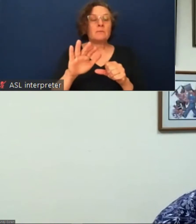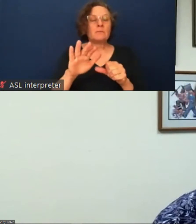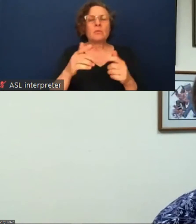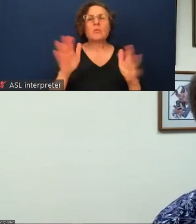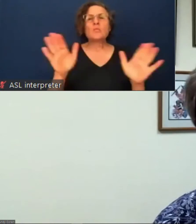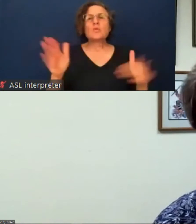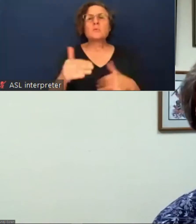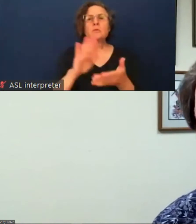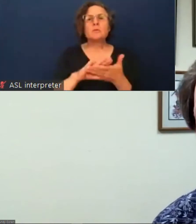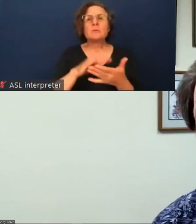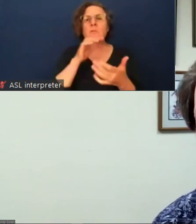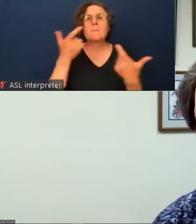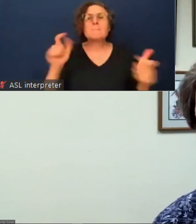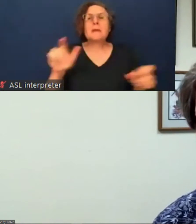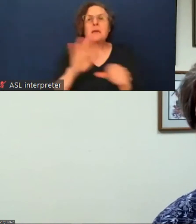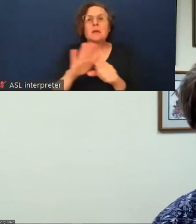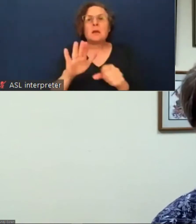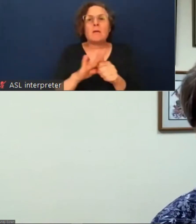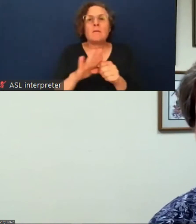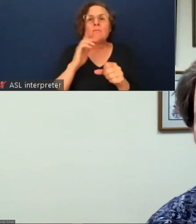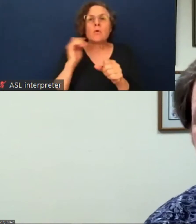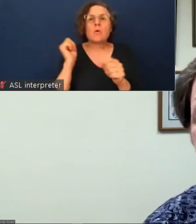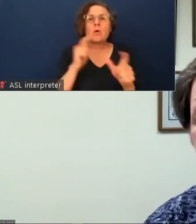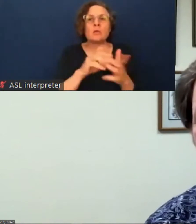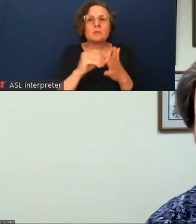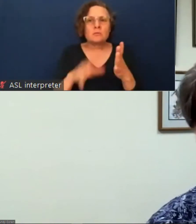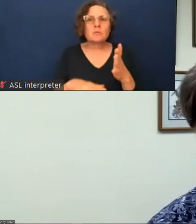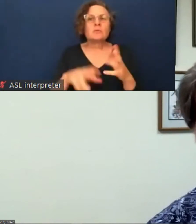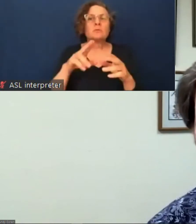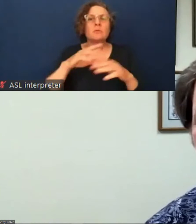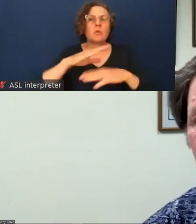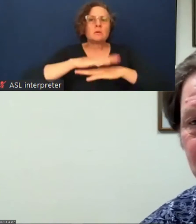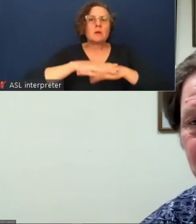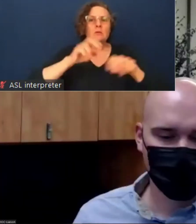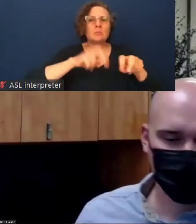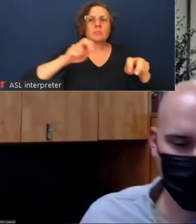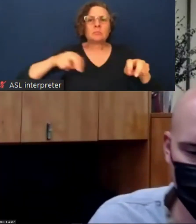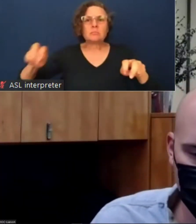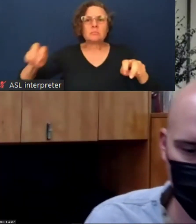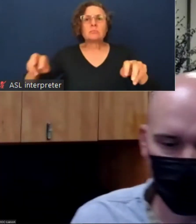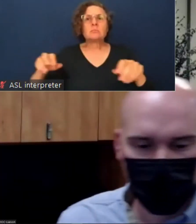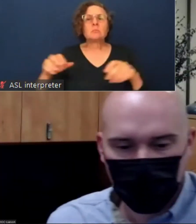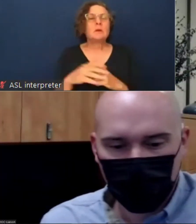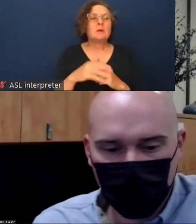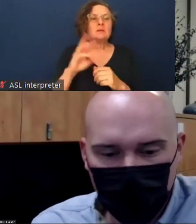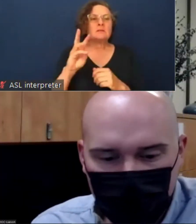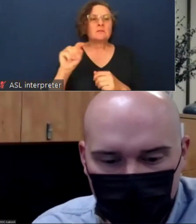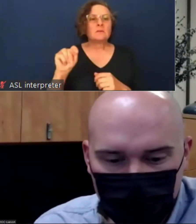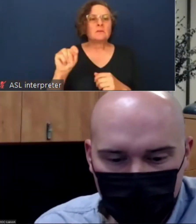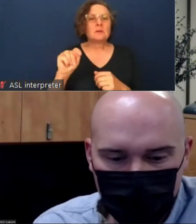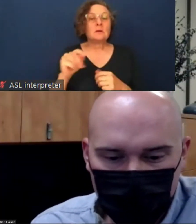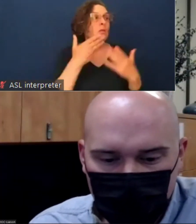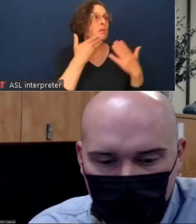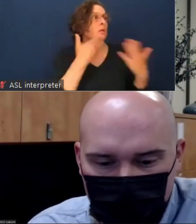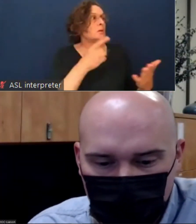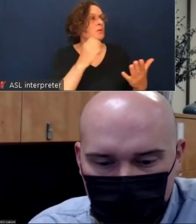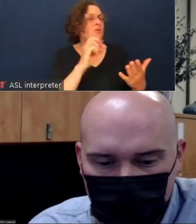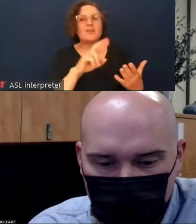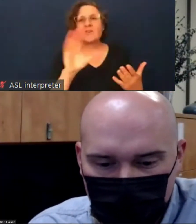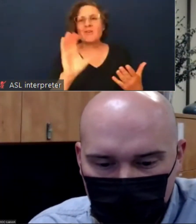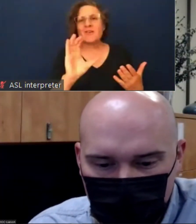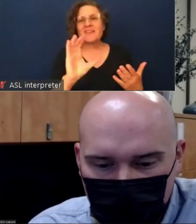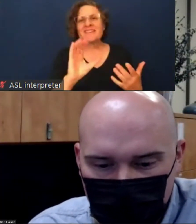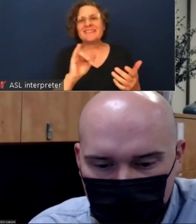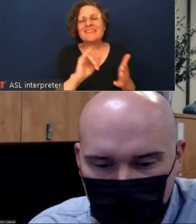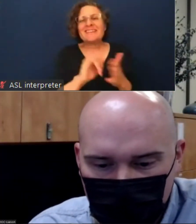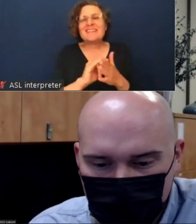now about what the cohort issue is with them. All right, thank you, Dr. Coren. That sums up today's